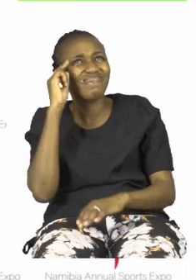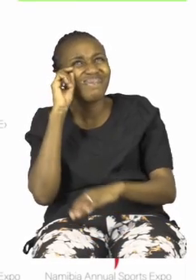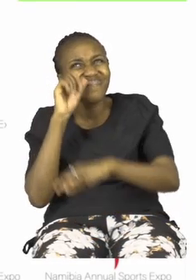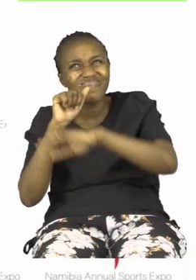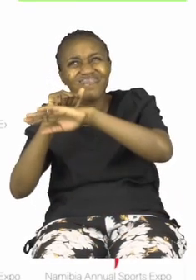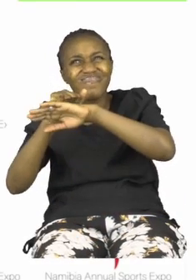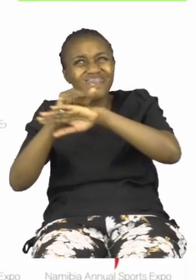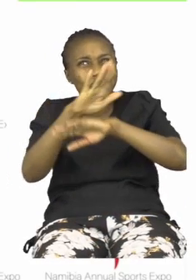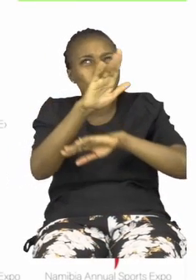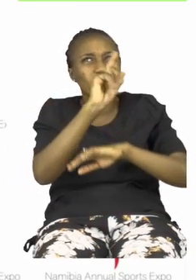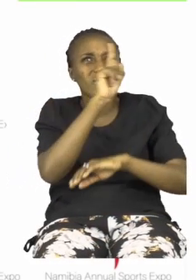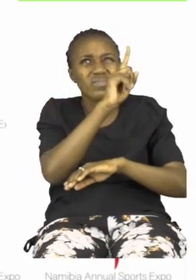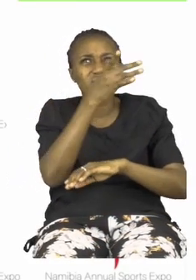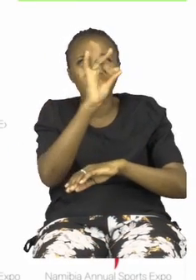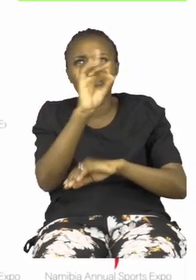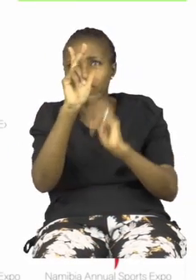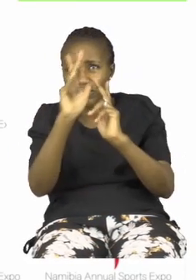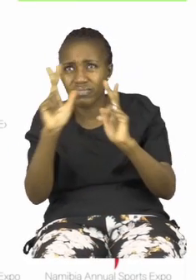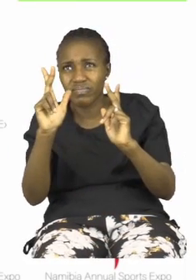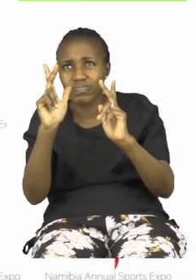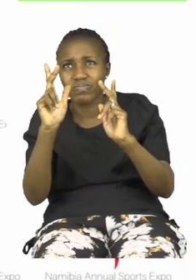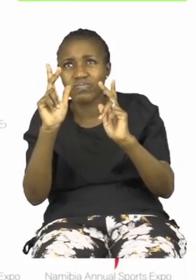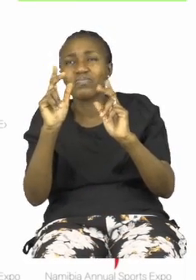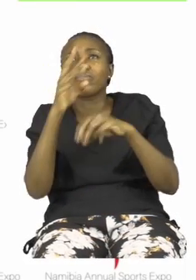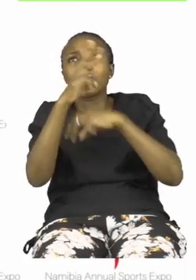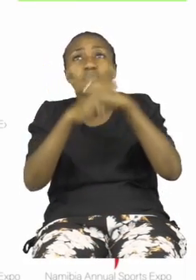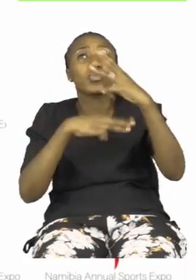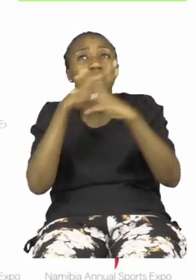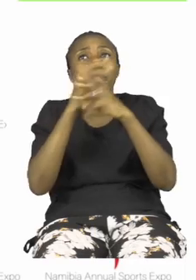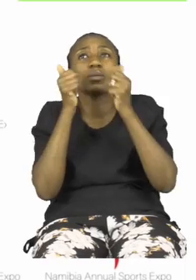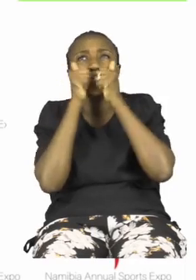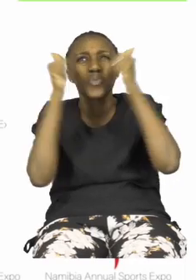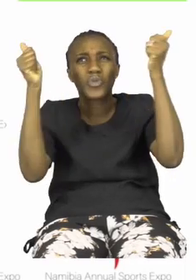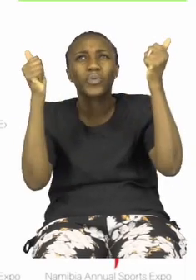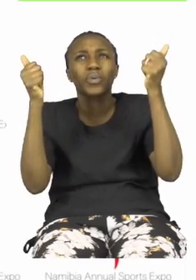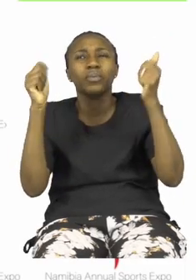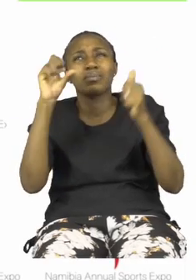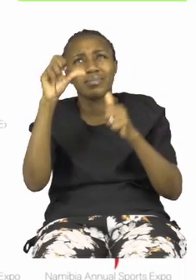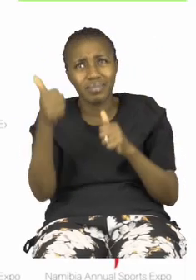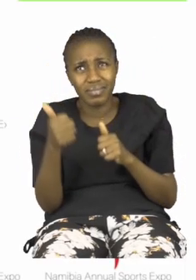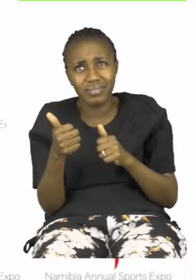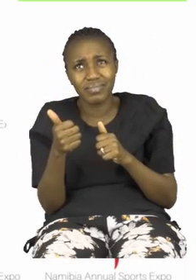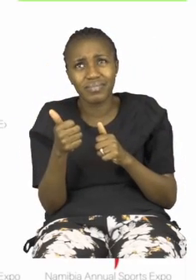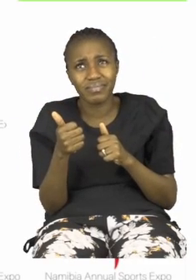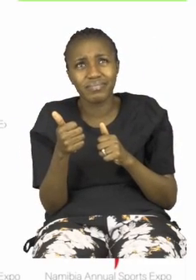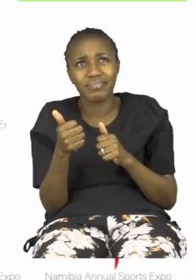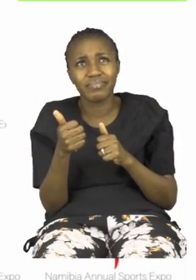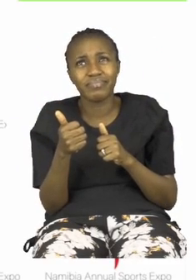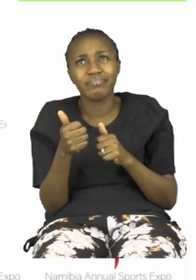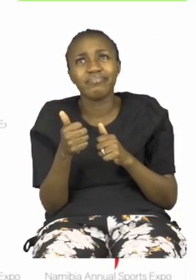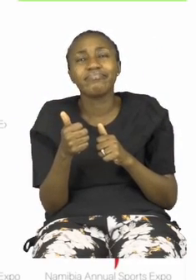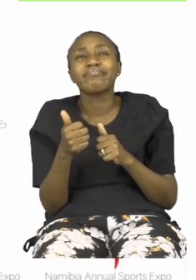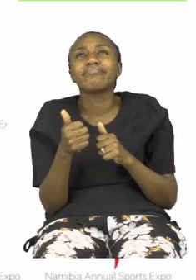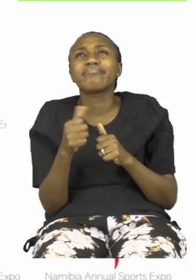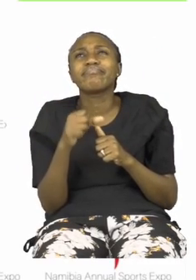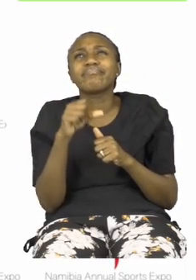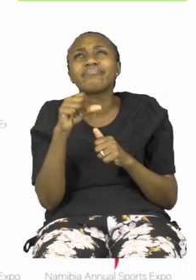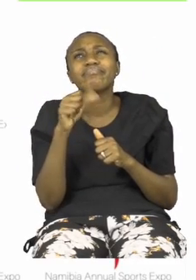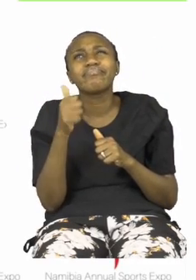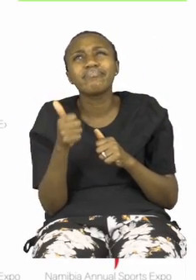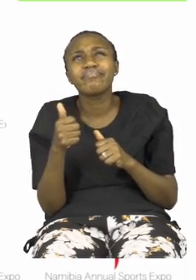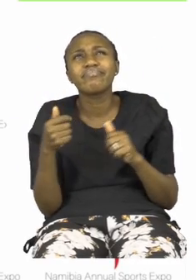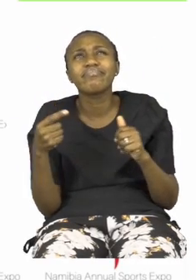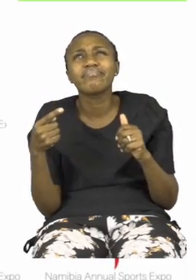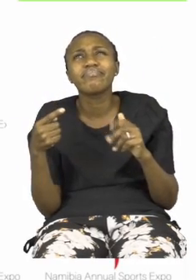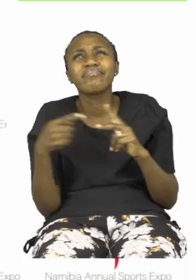World Championships every year. One was in okay, with the exception of last year with lockdowns and so on. But so they've